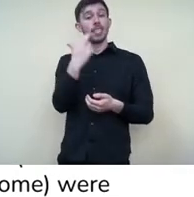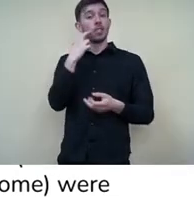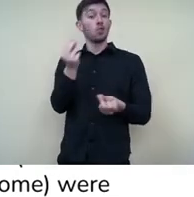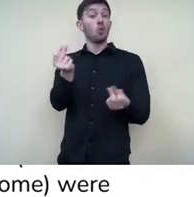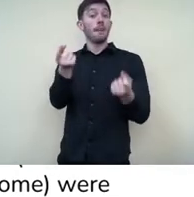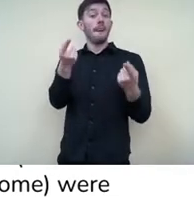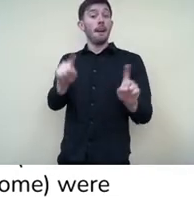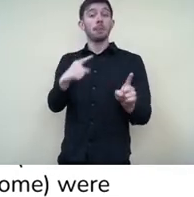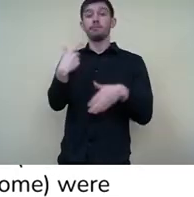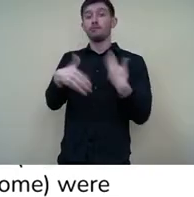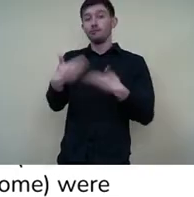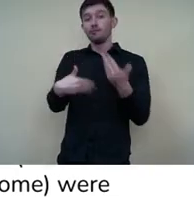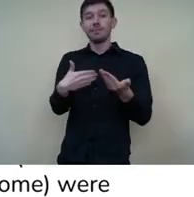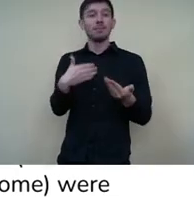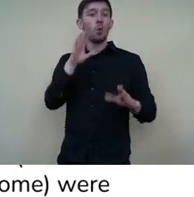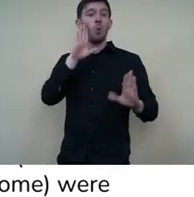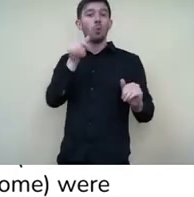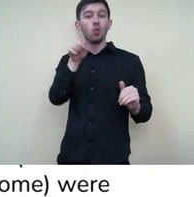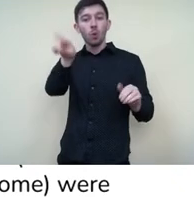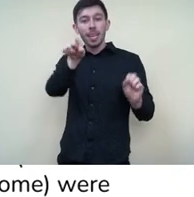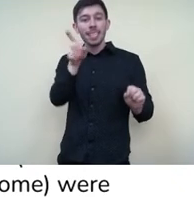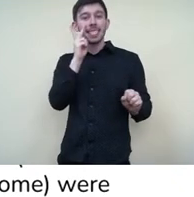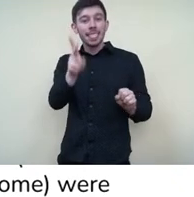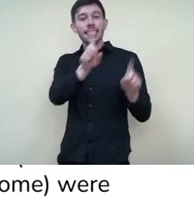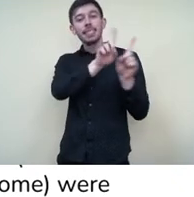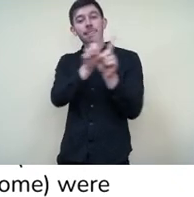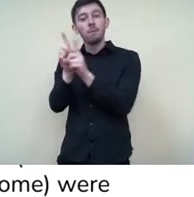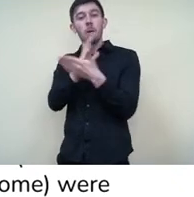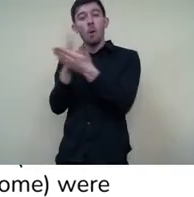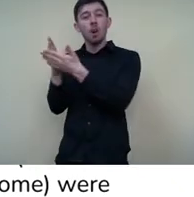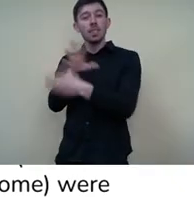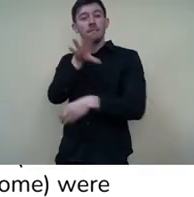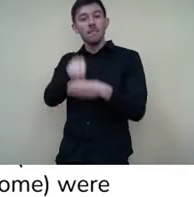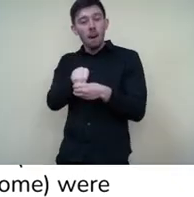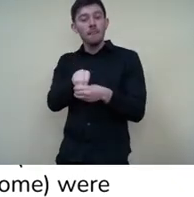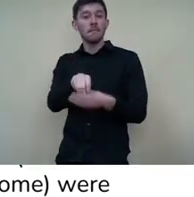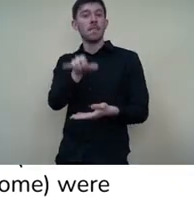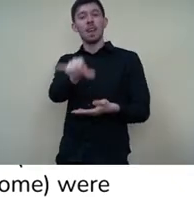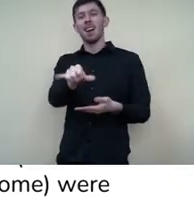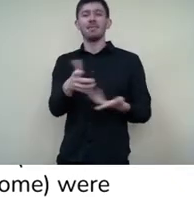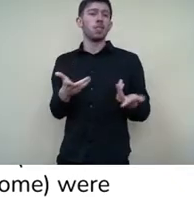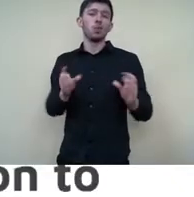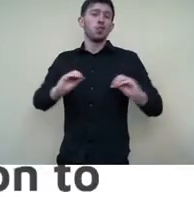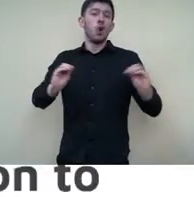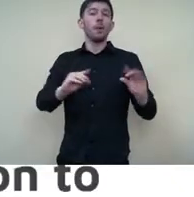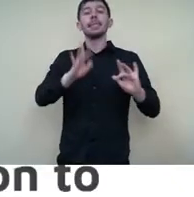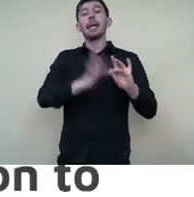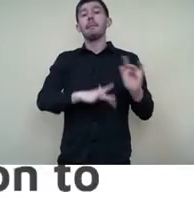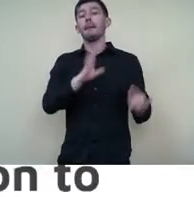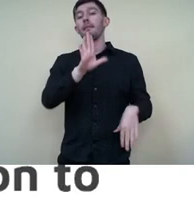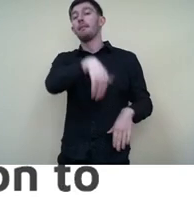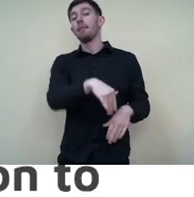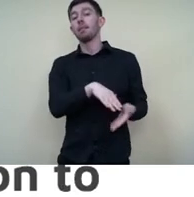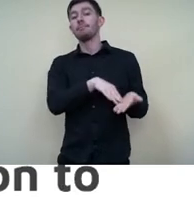quickly, and hopefully you can see from all of these different components and elements that there weren't any cut corners, there weren't